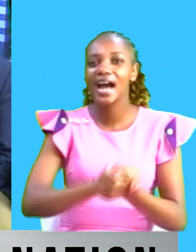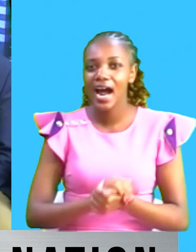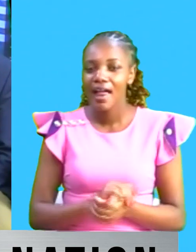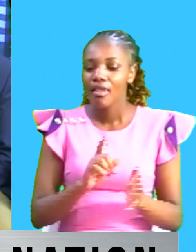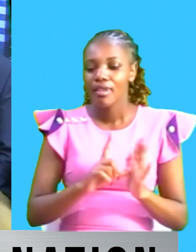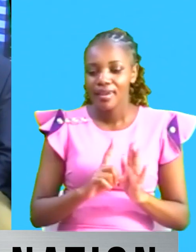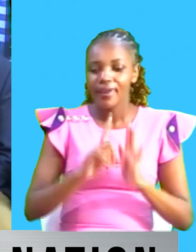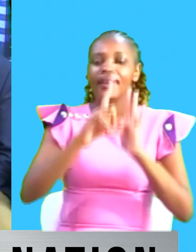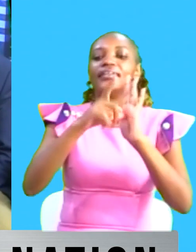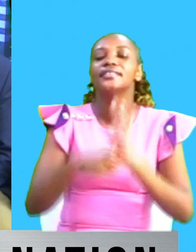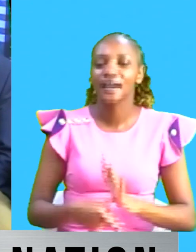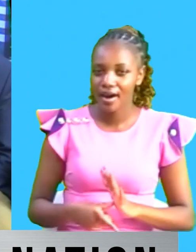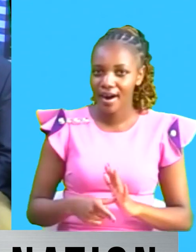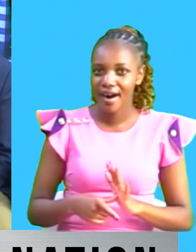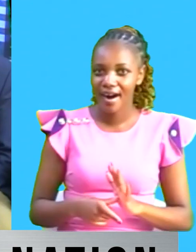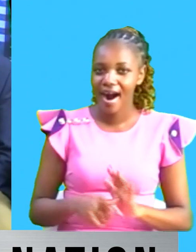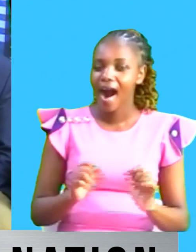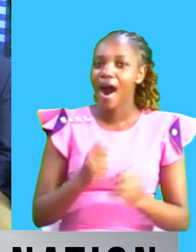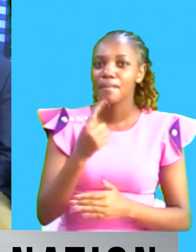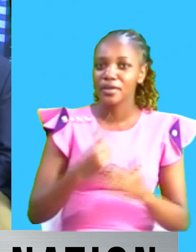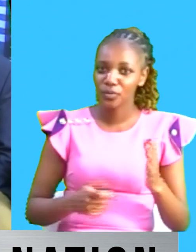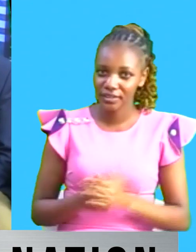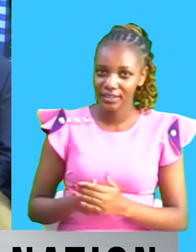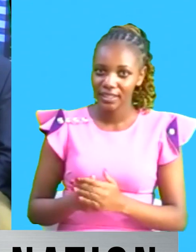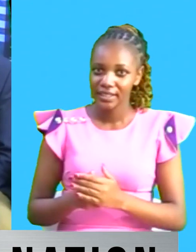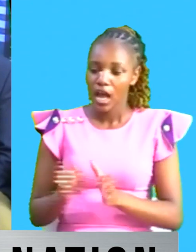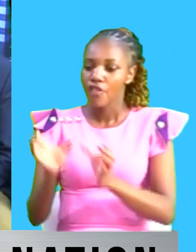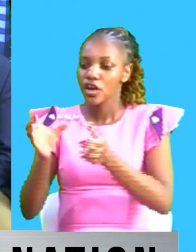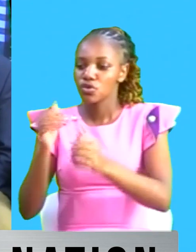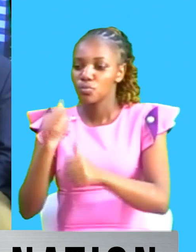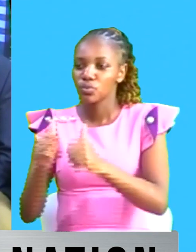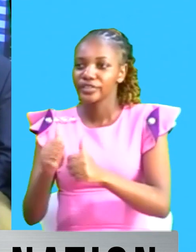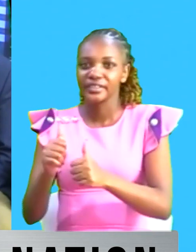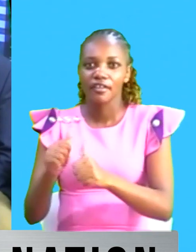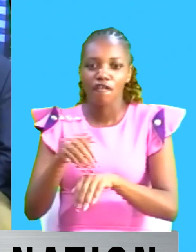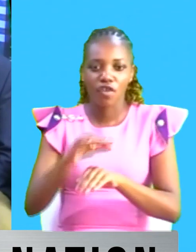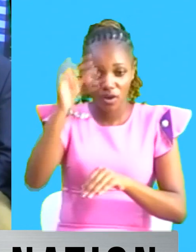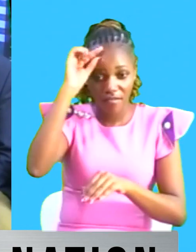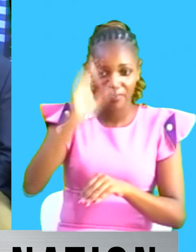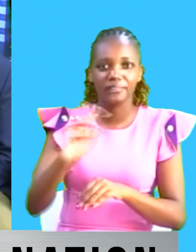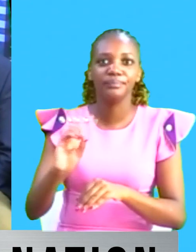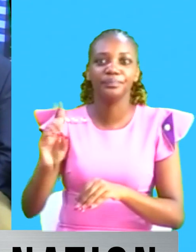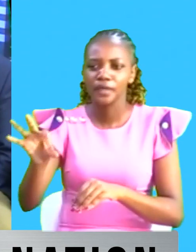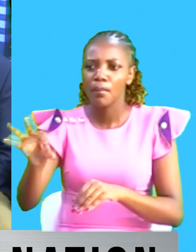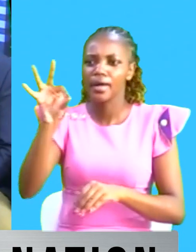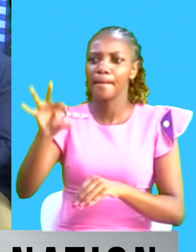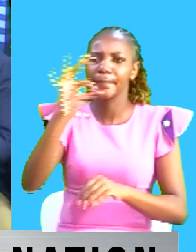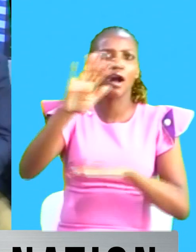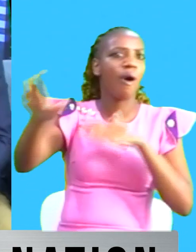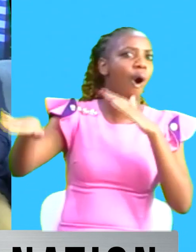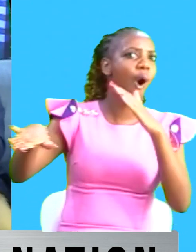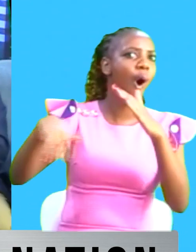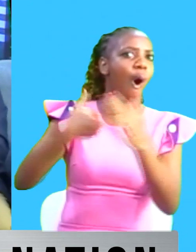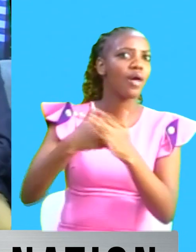like the side that was not in government, that was Raila Odinga's side, took up the problems that